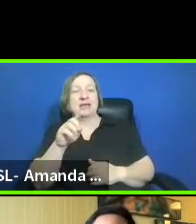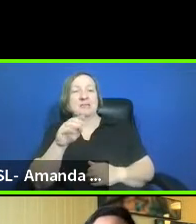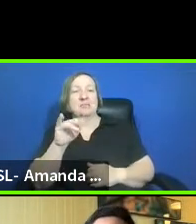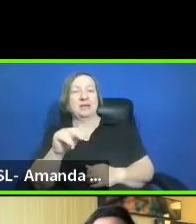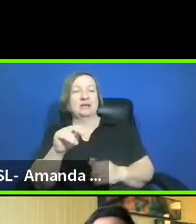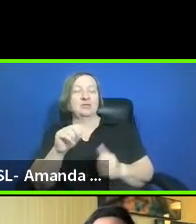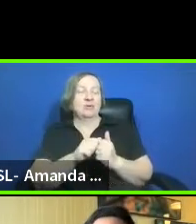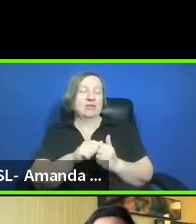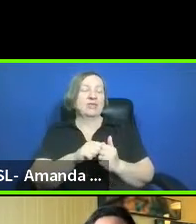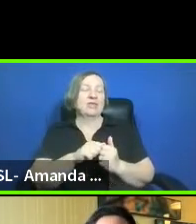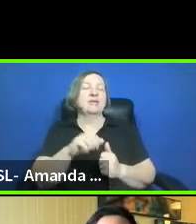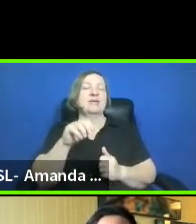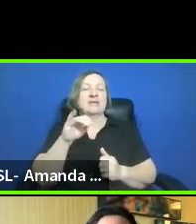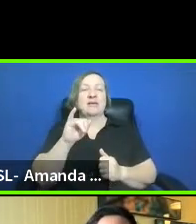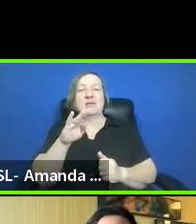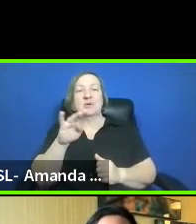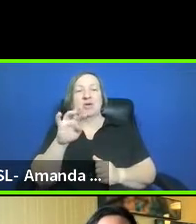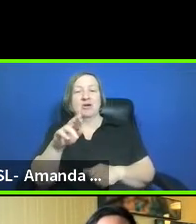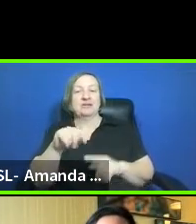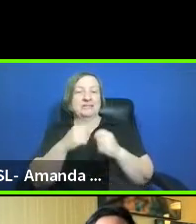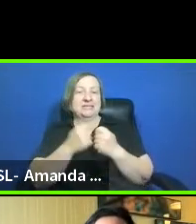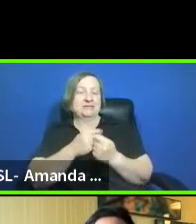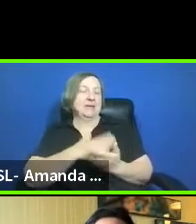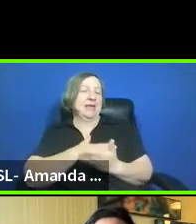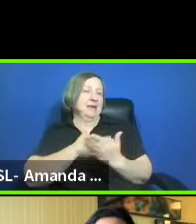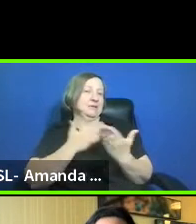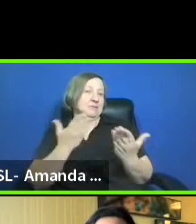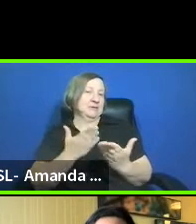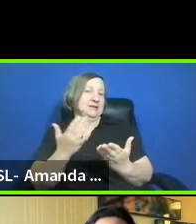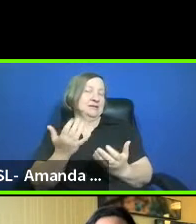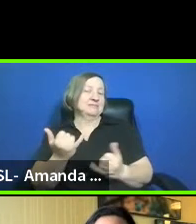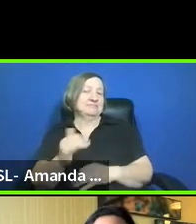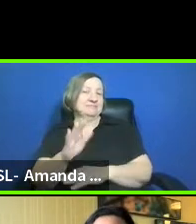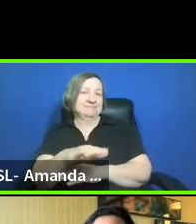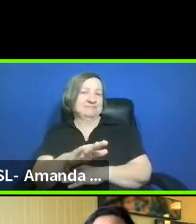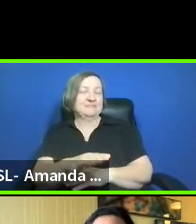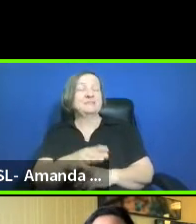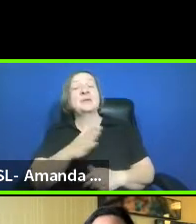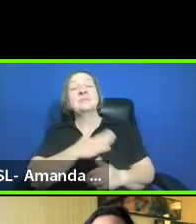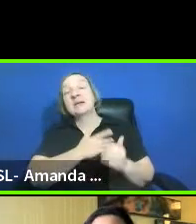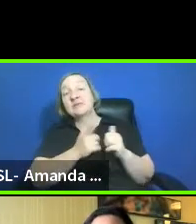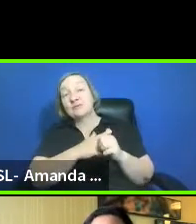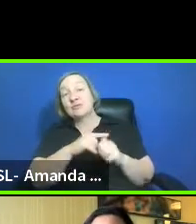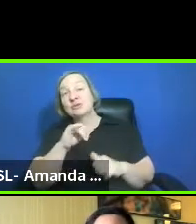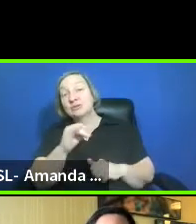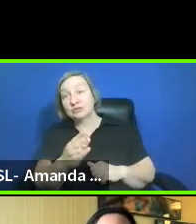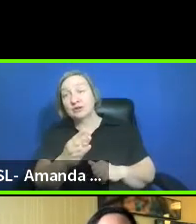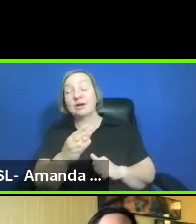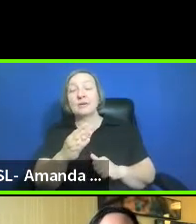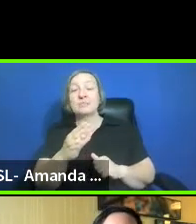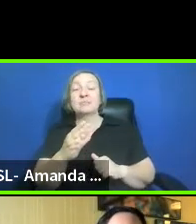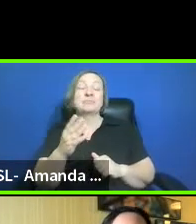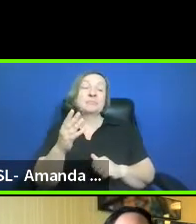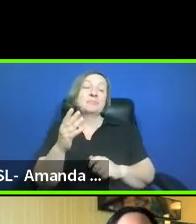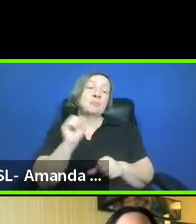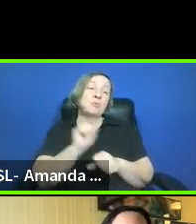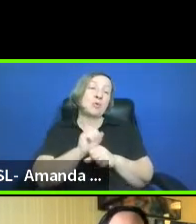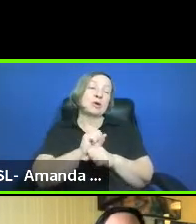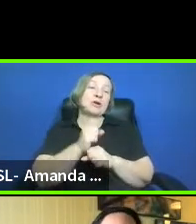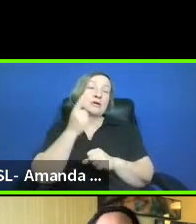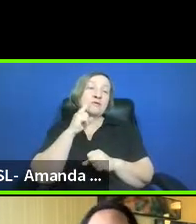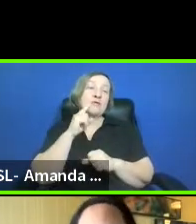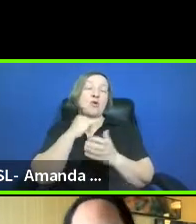Happy to be here this evening or afternoon. Yeah, my first job was working for an